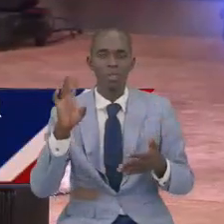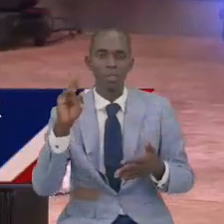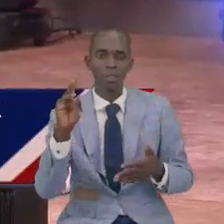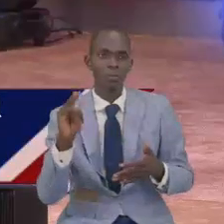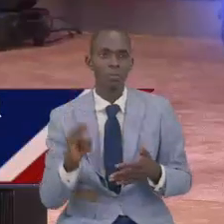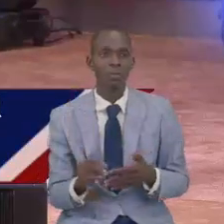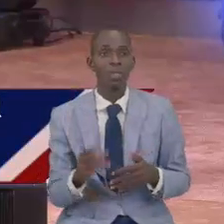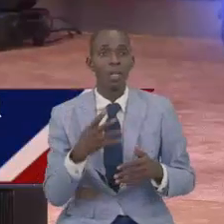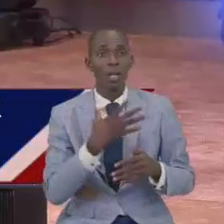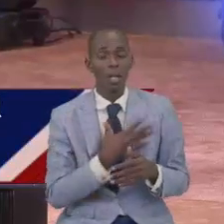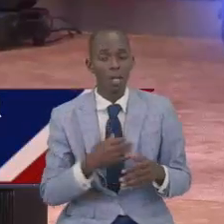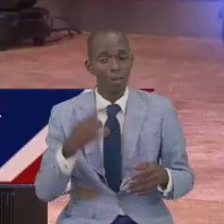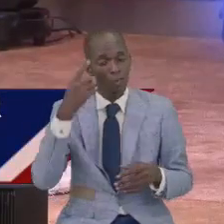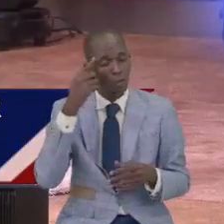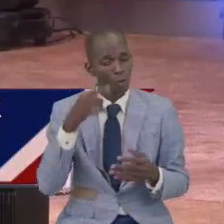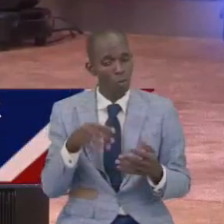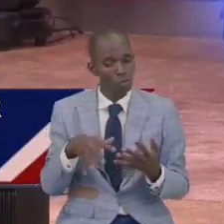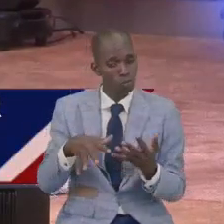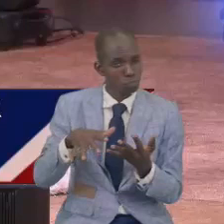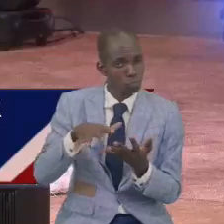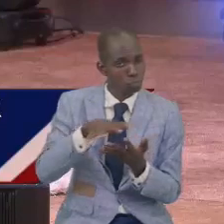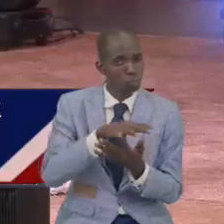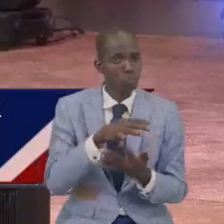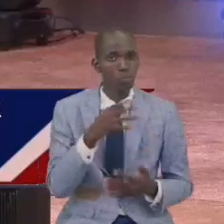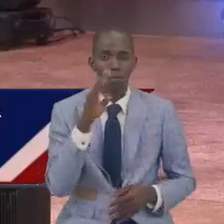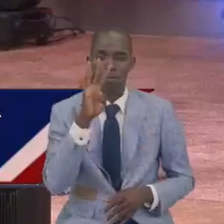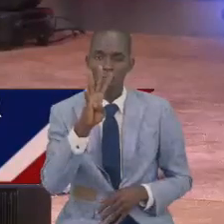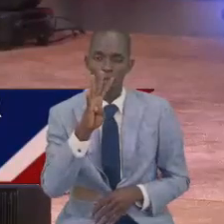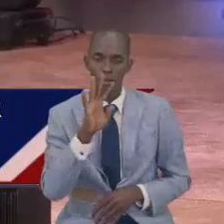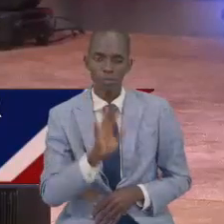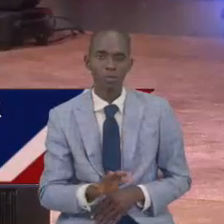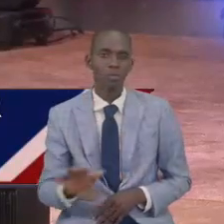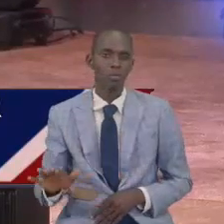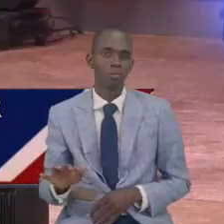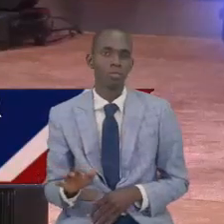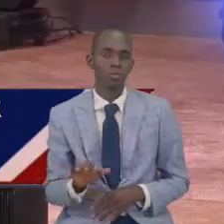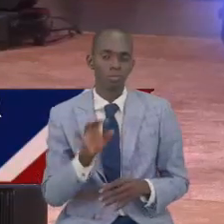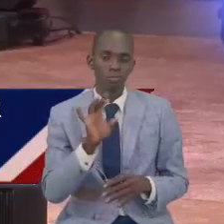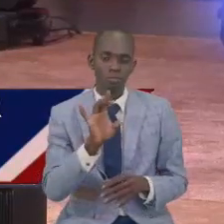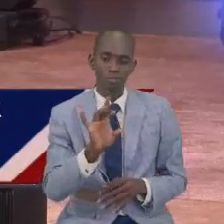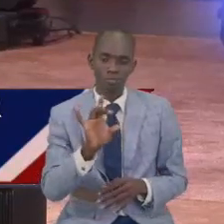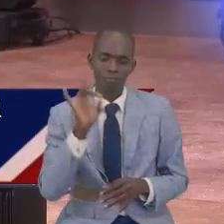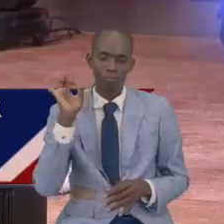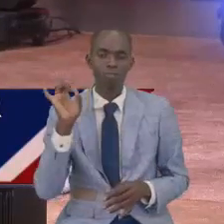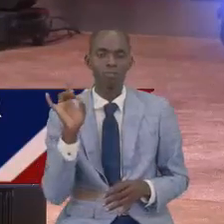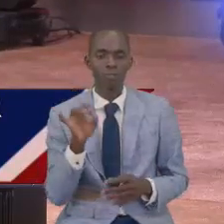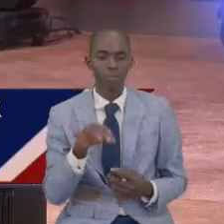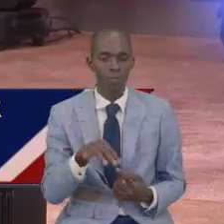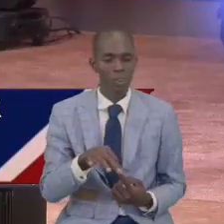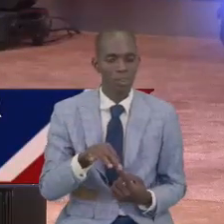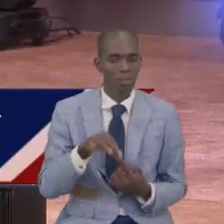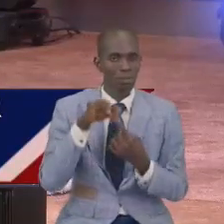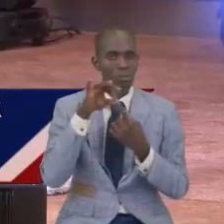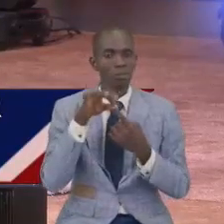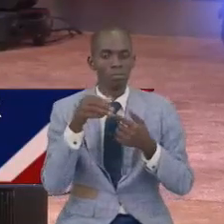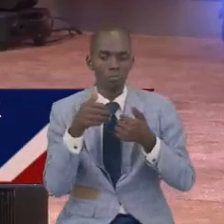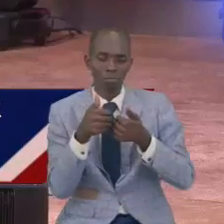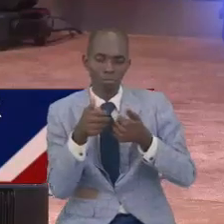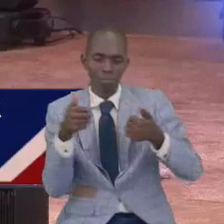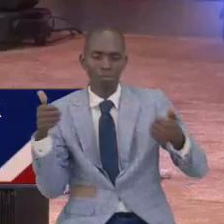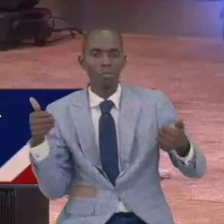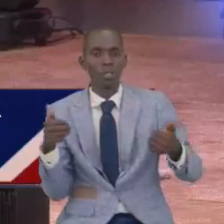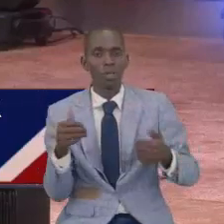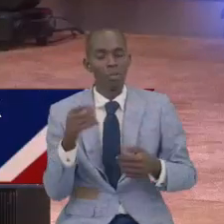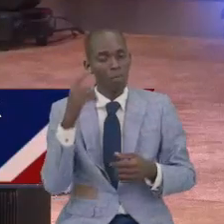as for these four children, singled out, distinct, different. As for these